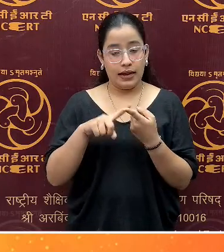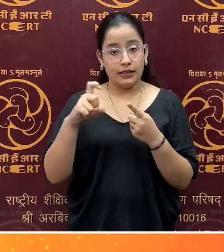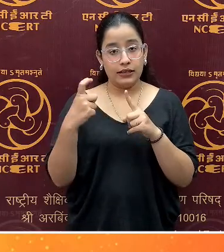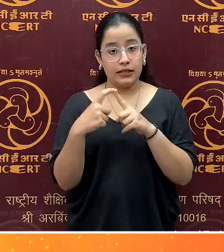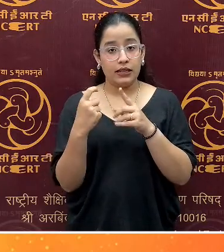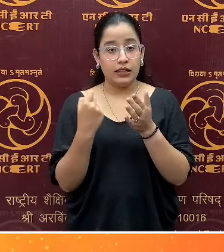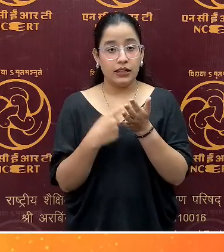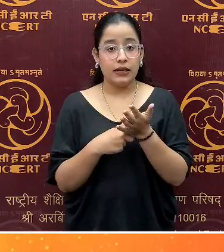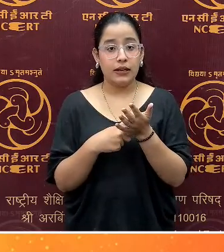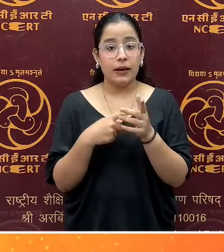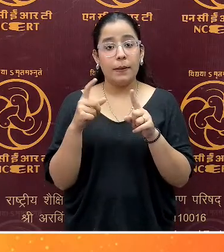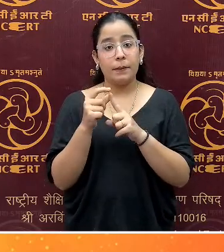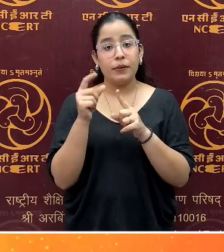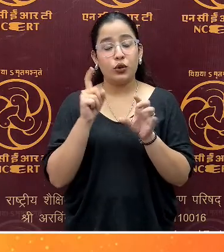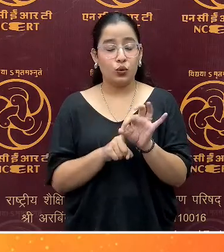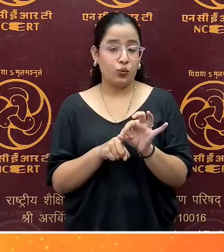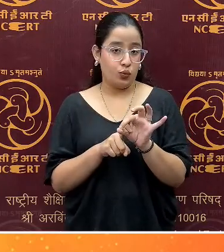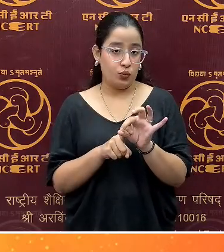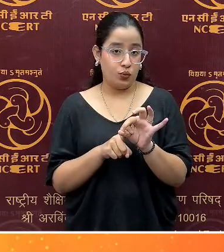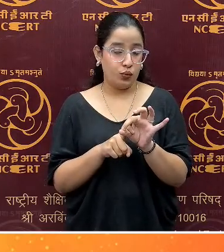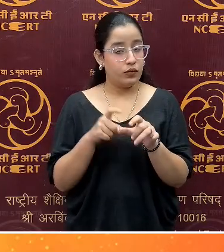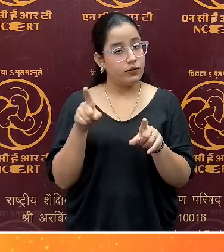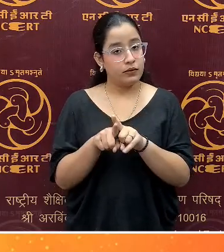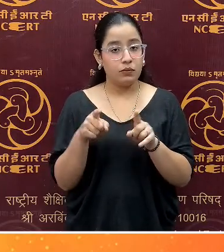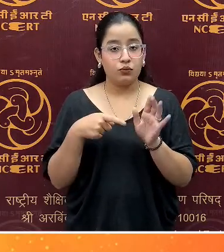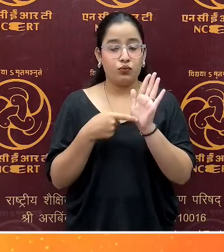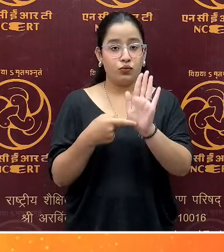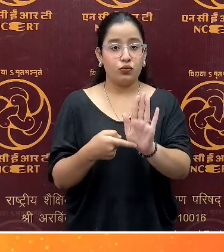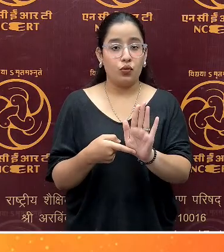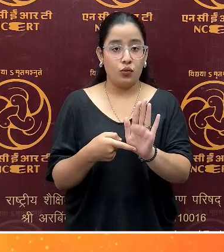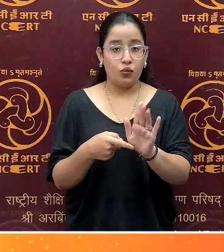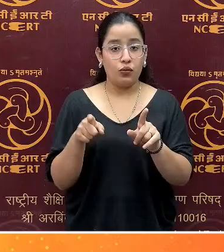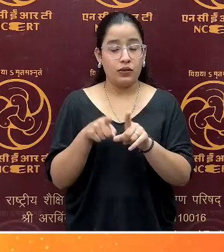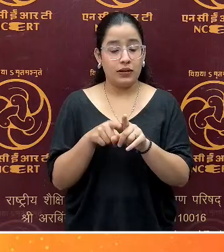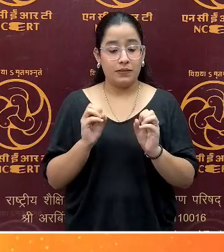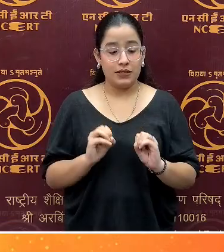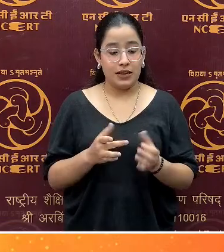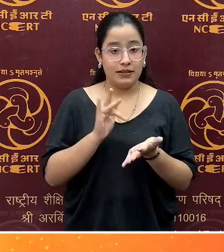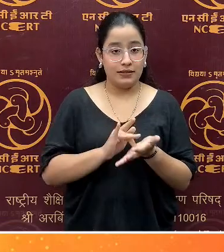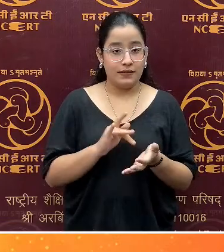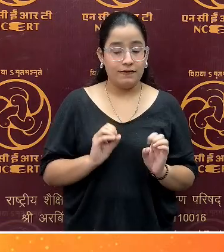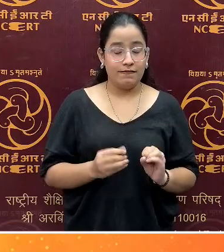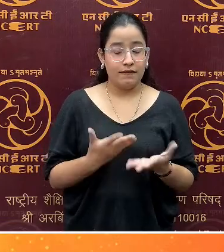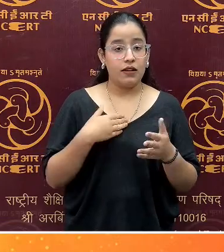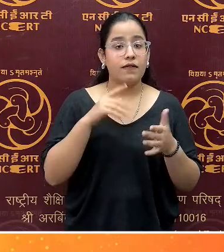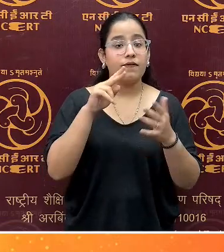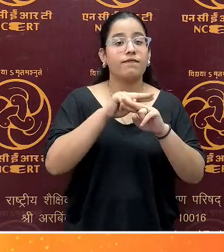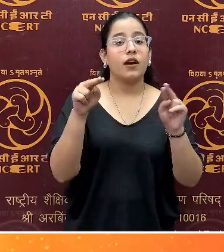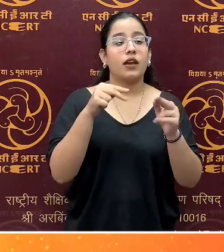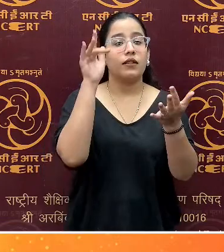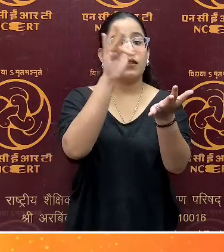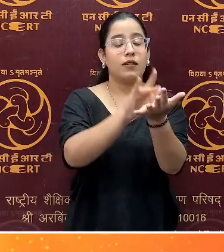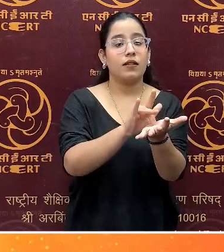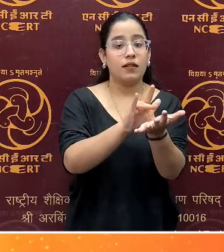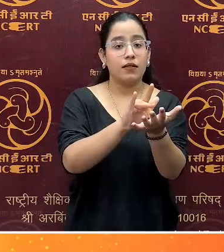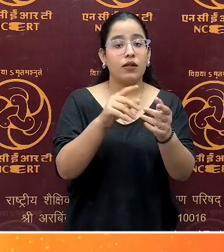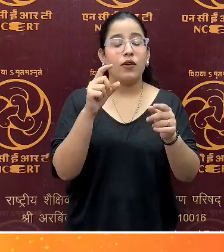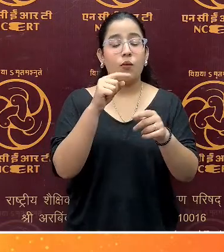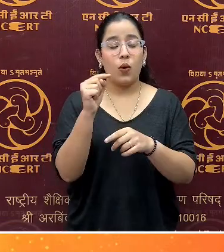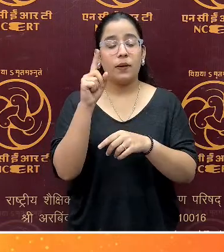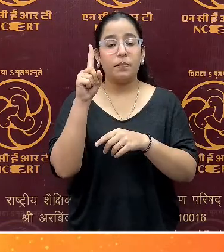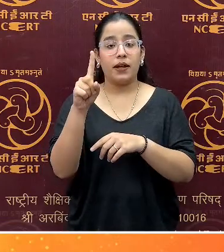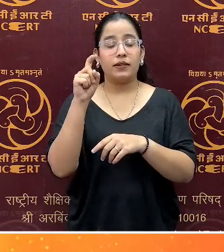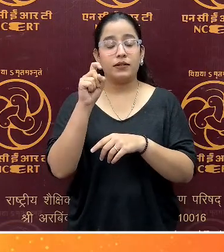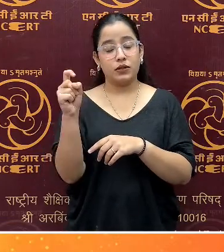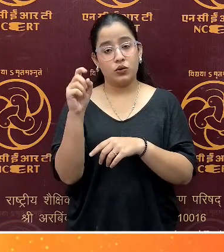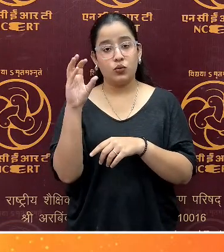PQ. That is P to Q is final to initial. So what is final here? 1 P. So 1 minus 0, it